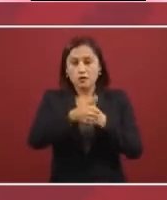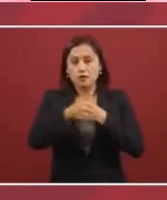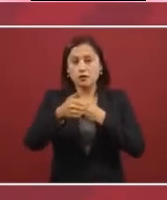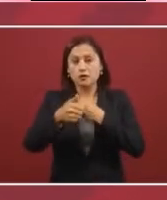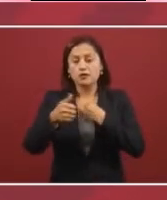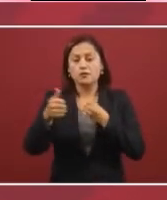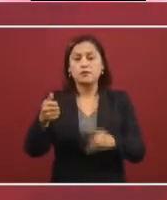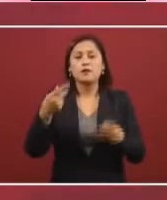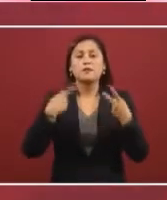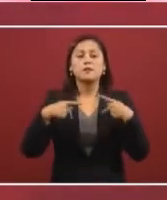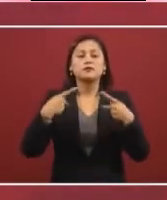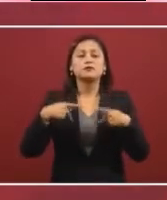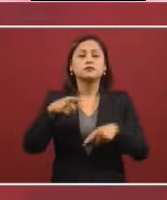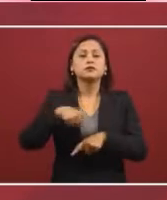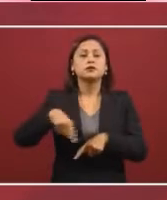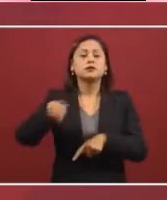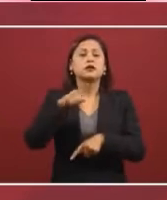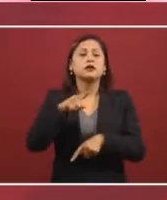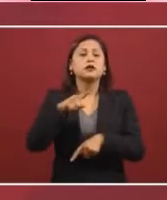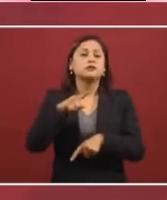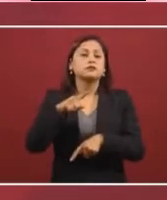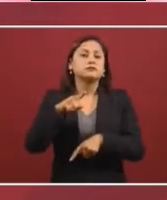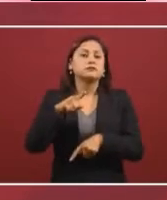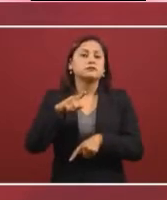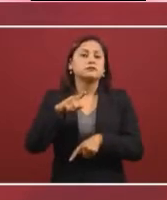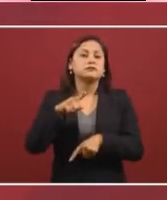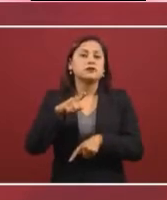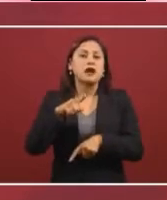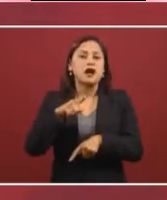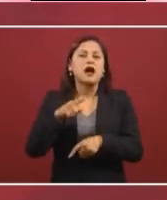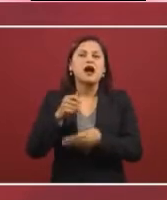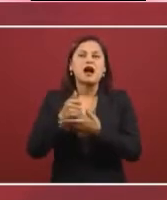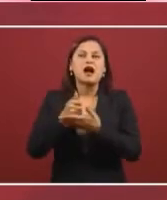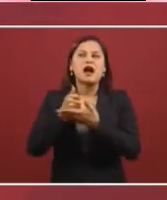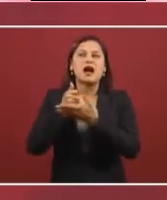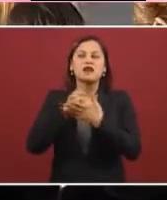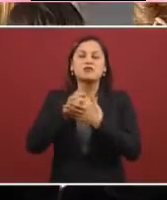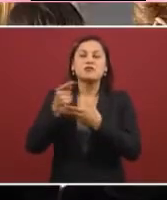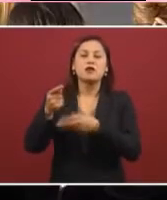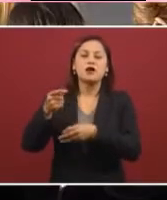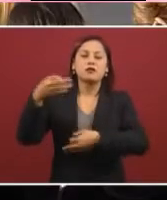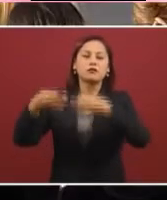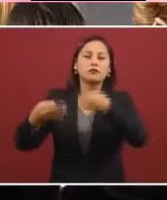to cover up acts of corruption or